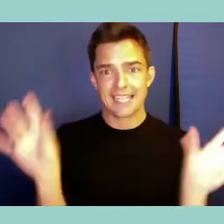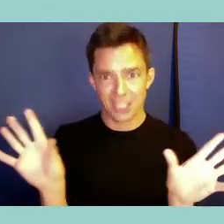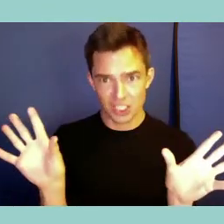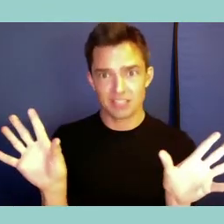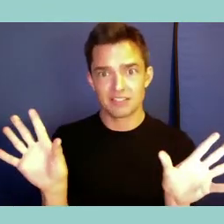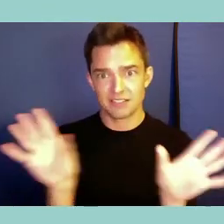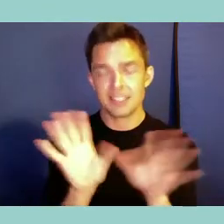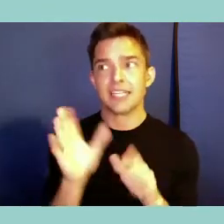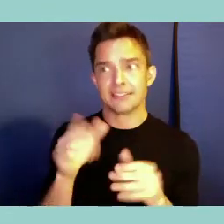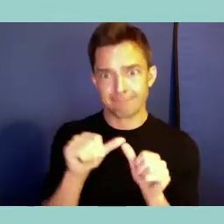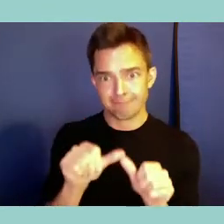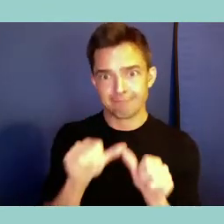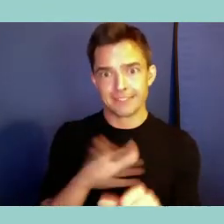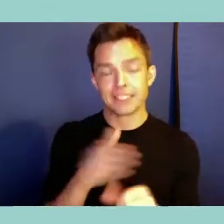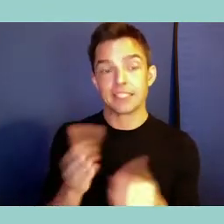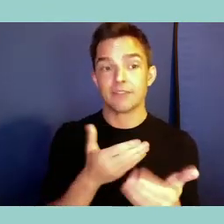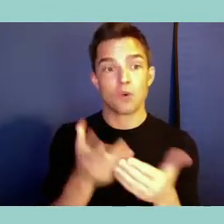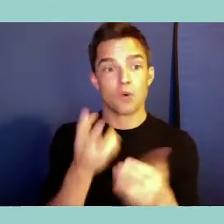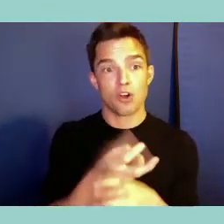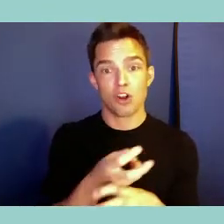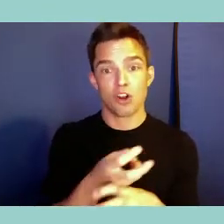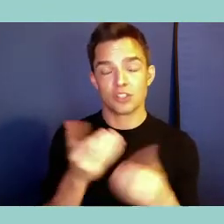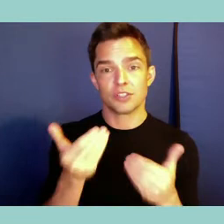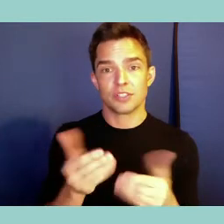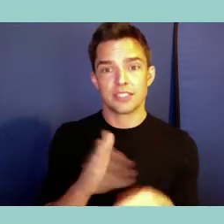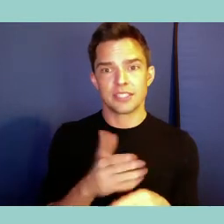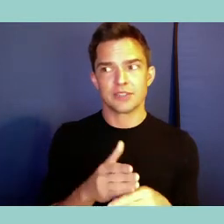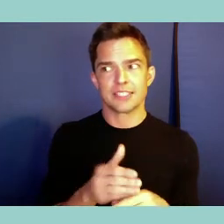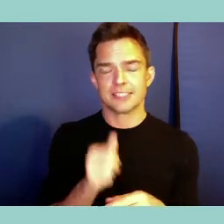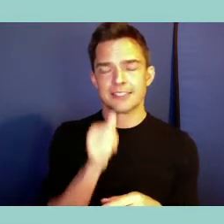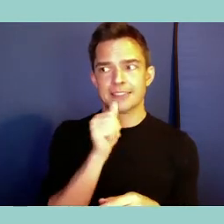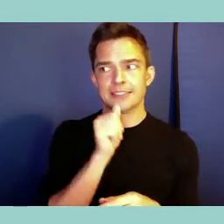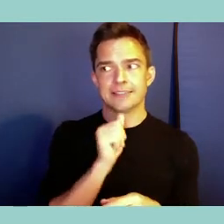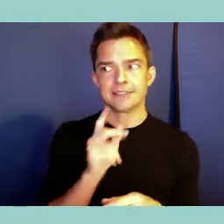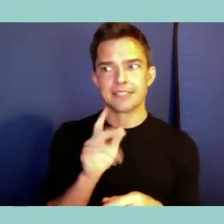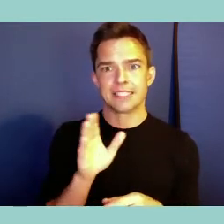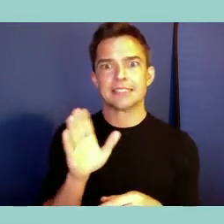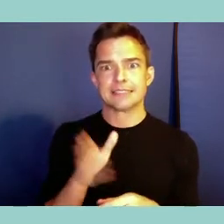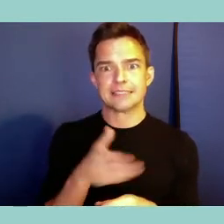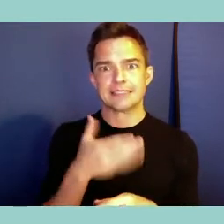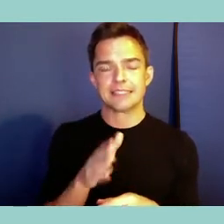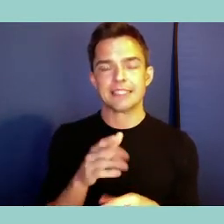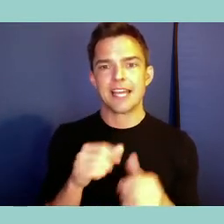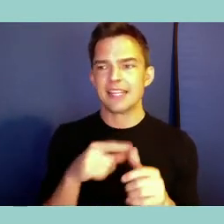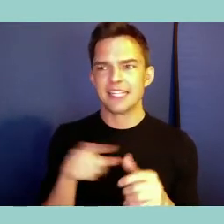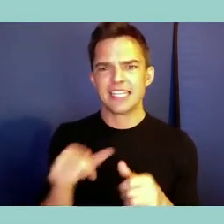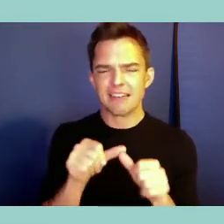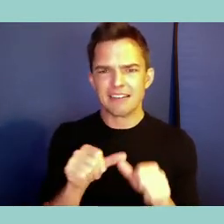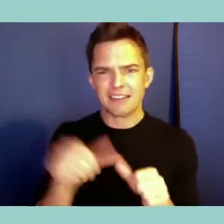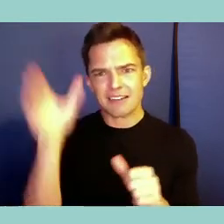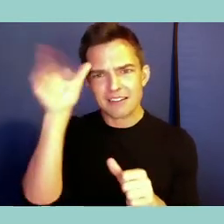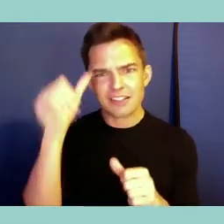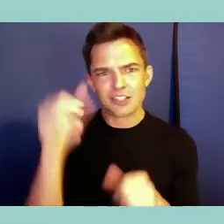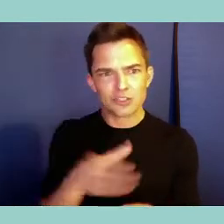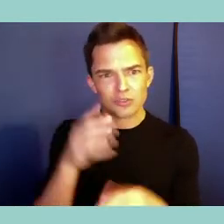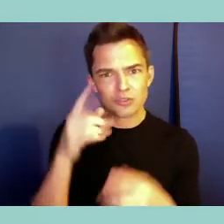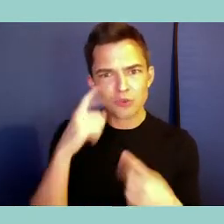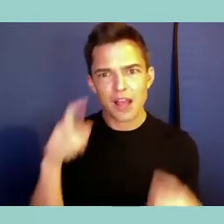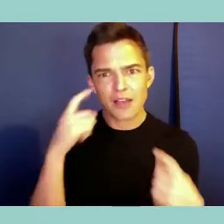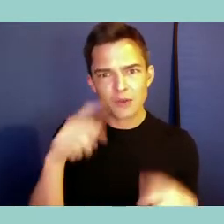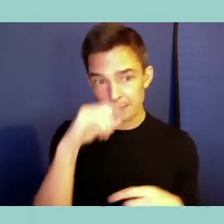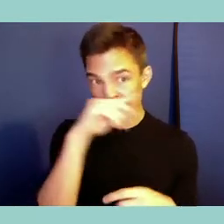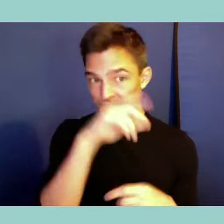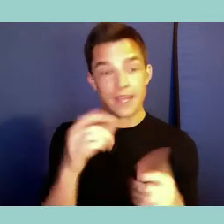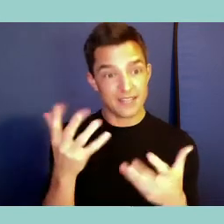clear. So even though it was really hard to do it, I sang the song again and he kept crying. And then